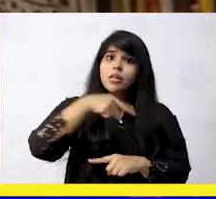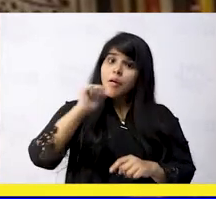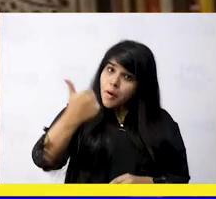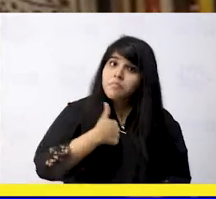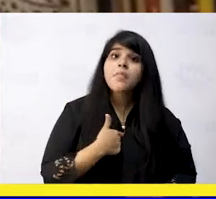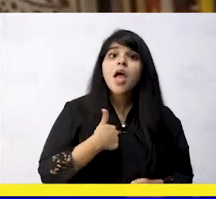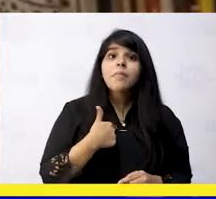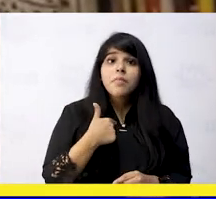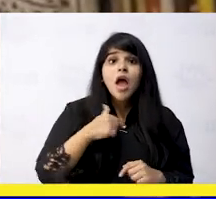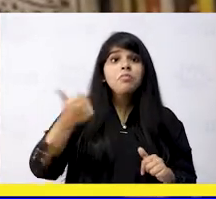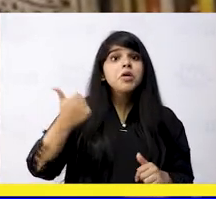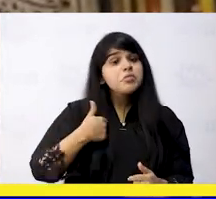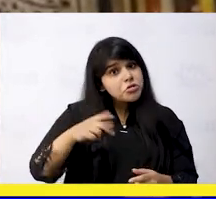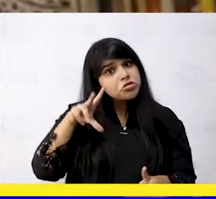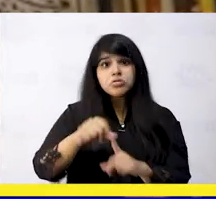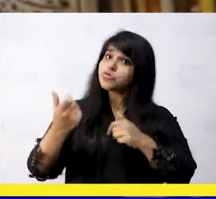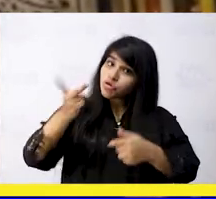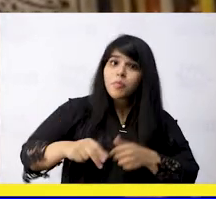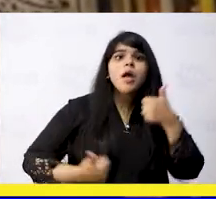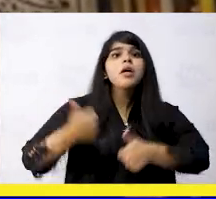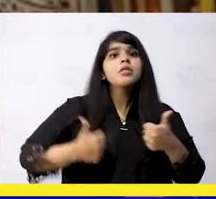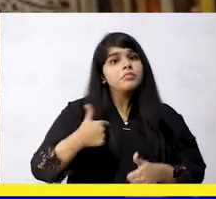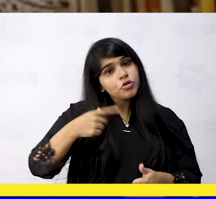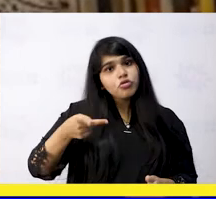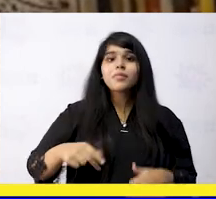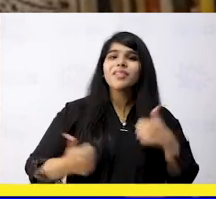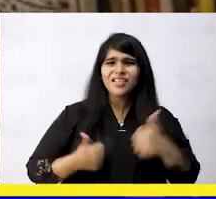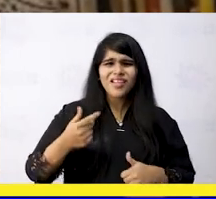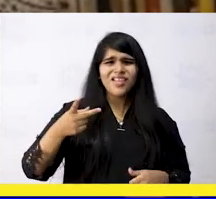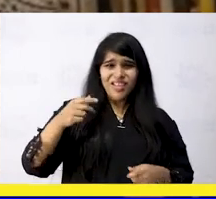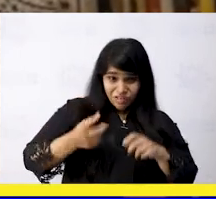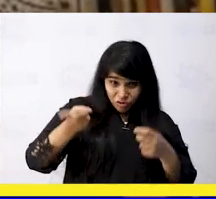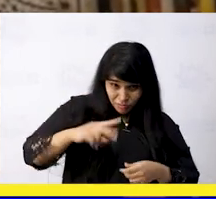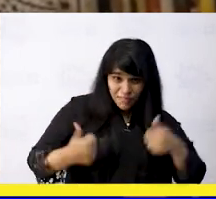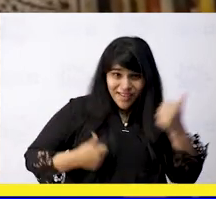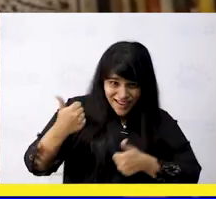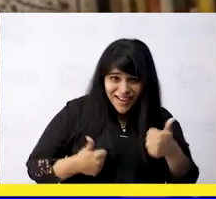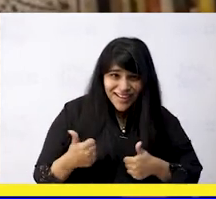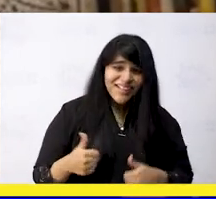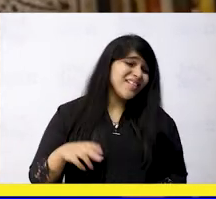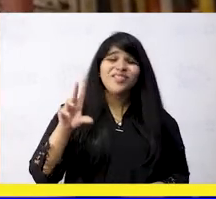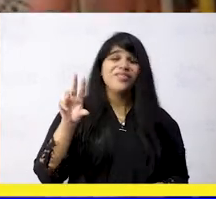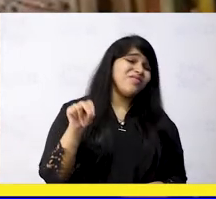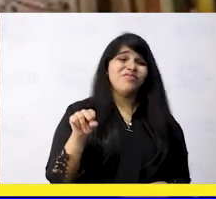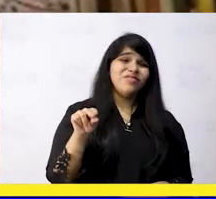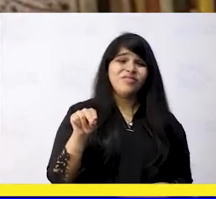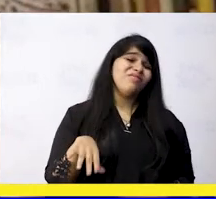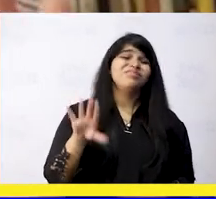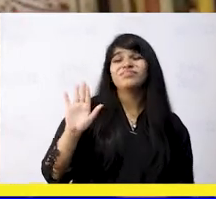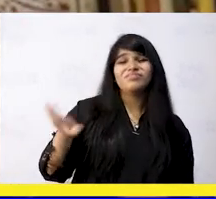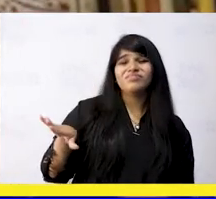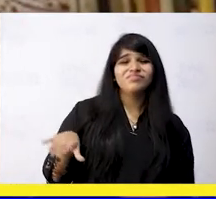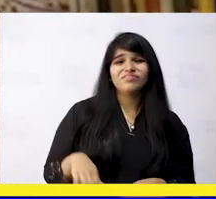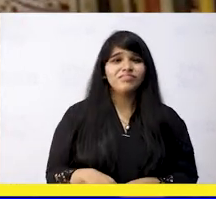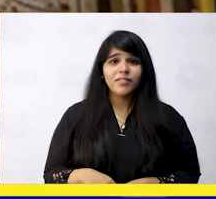forest. I challenge you to a re-race. A re-race? Oh, no, thank you.